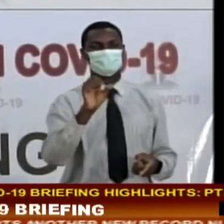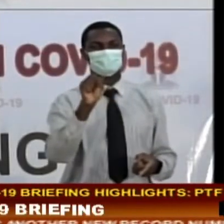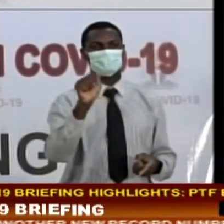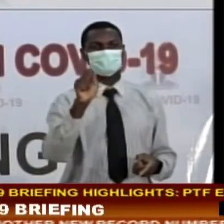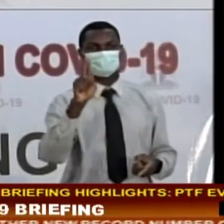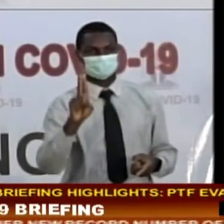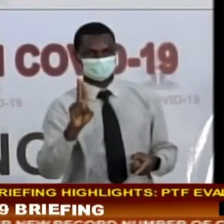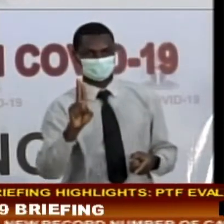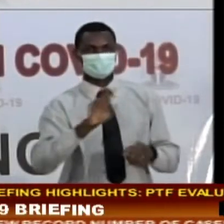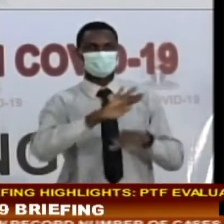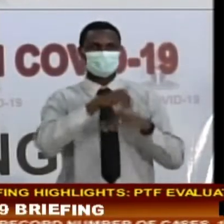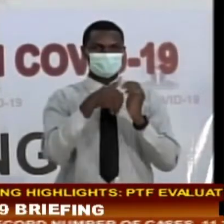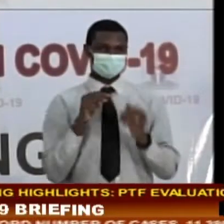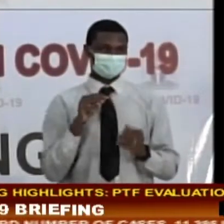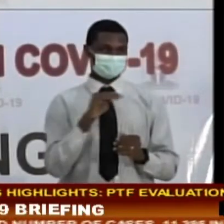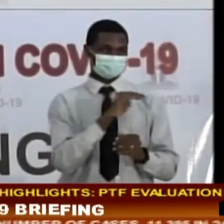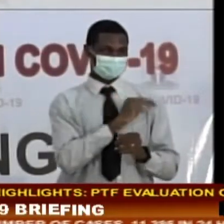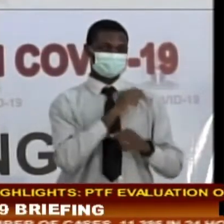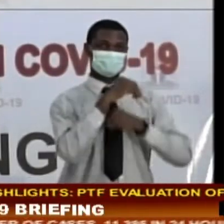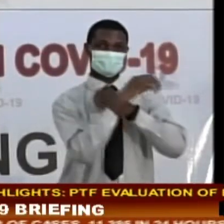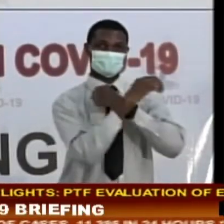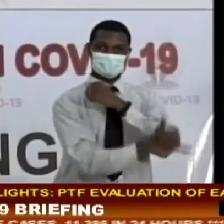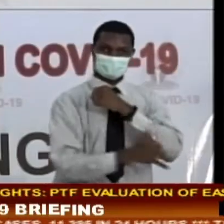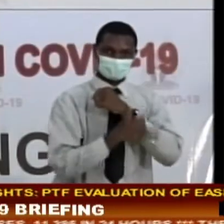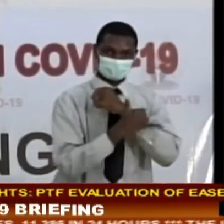loaded in Guinea